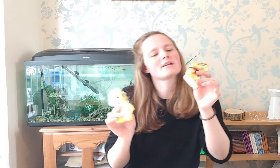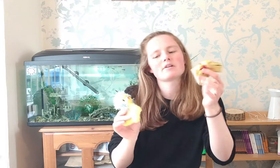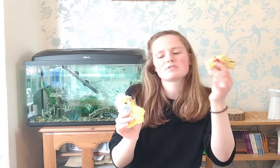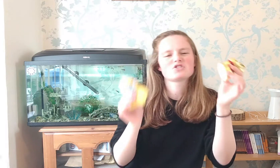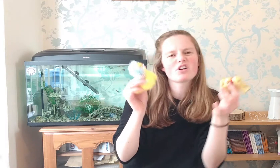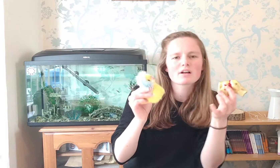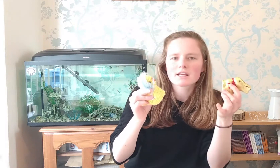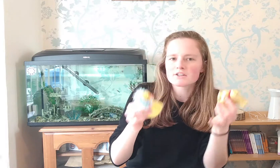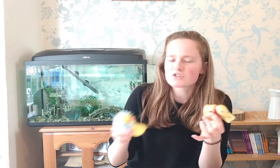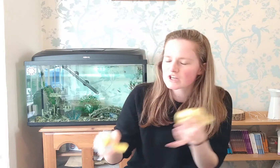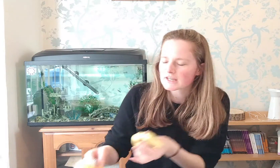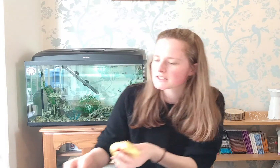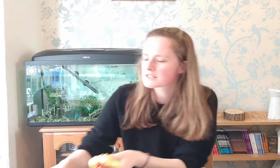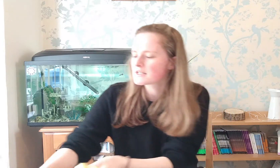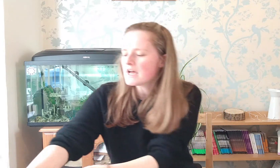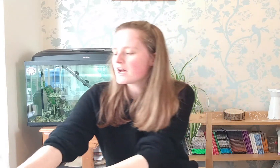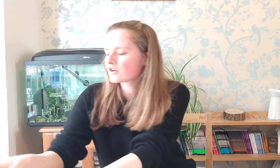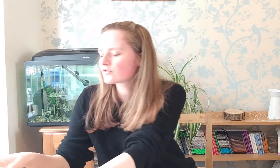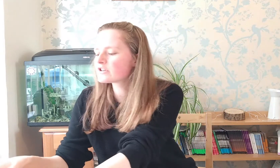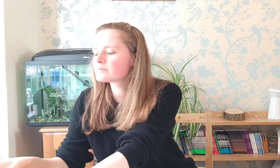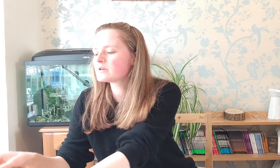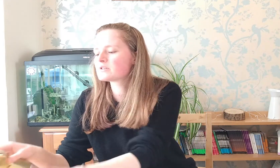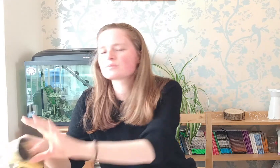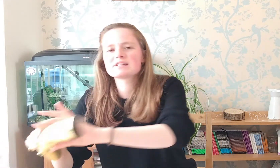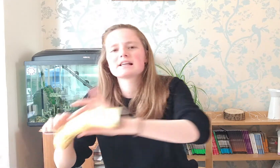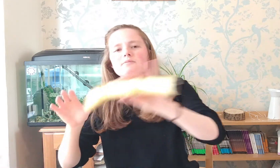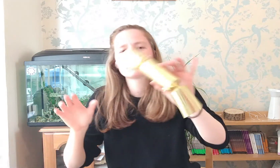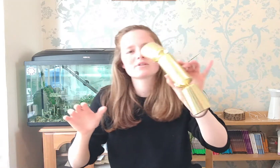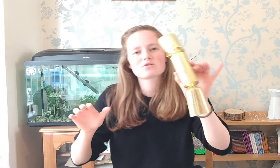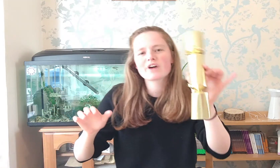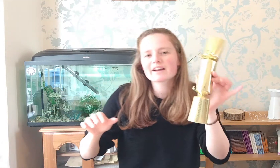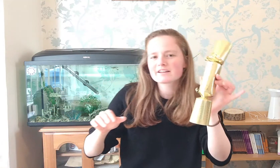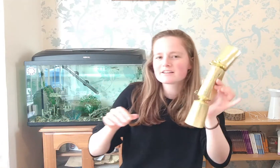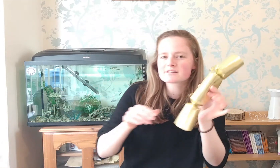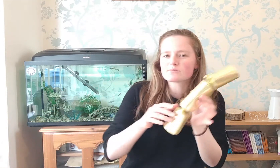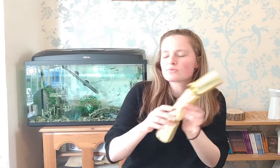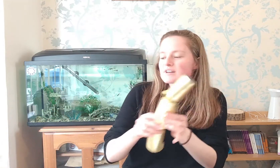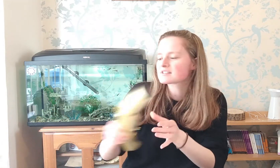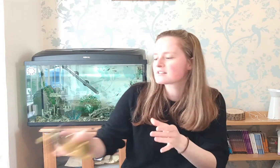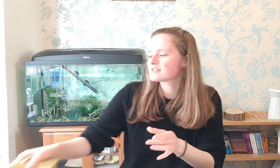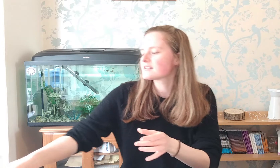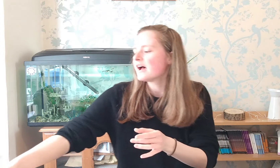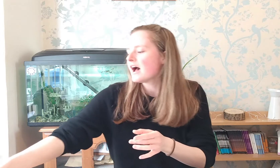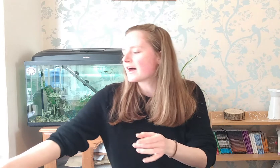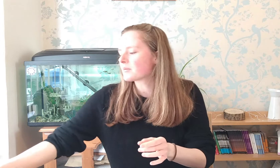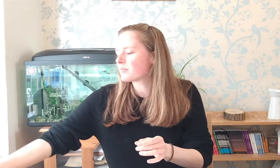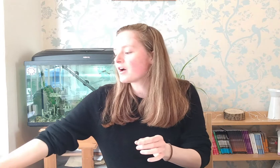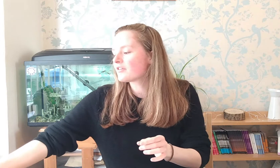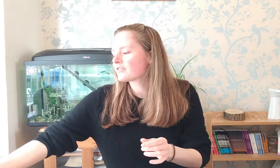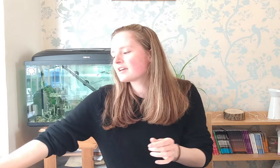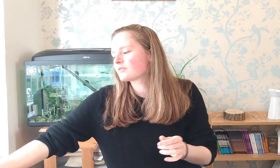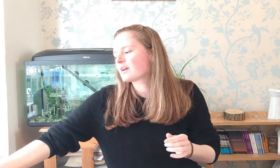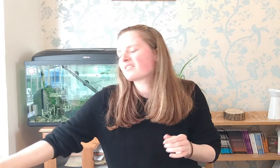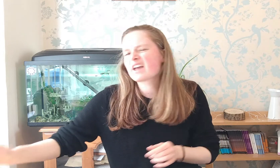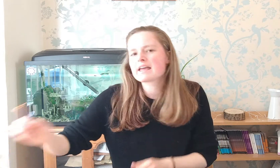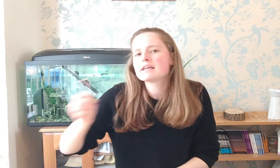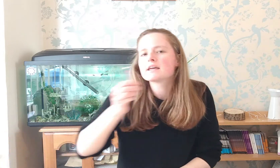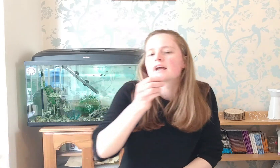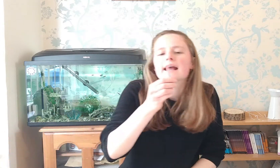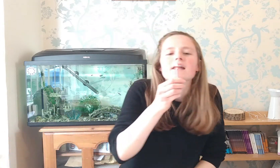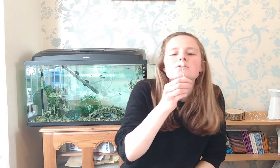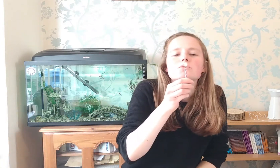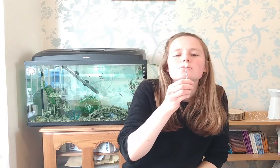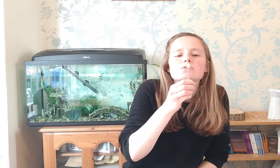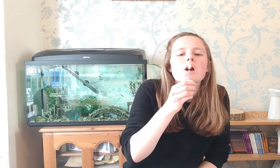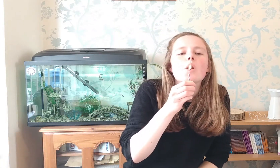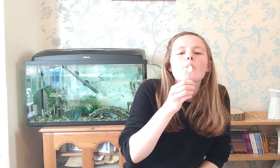Easter, we celebrate with chocolate and chicks. At Christmas, we celebrate with crackers and presents. And at birthdays, we have cake